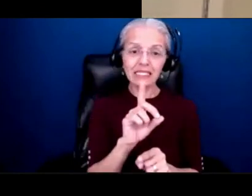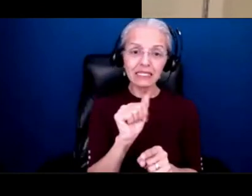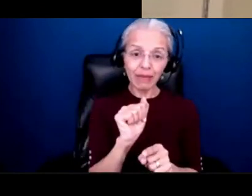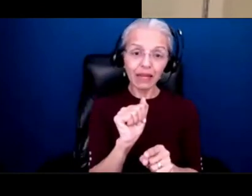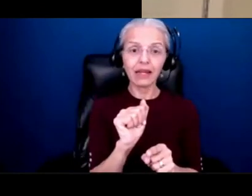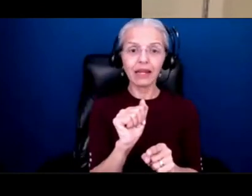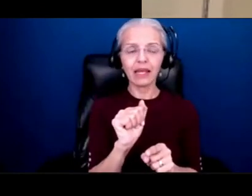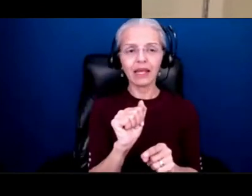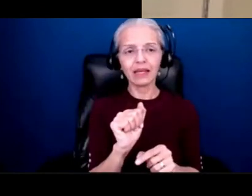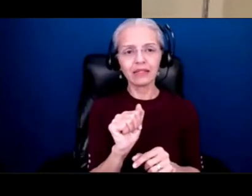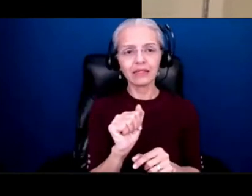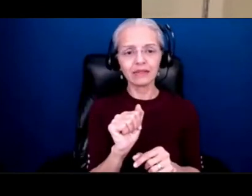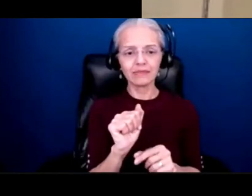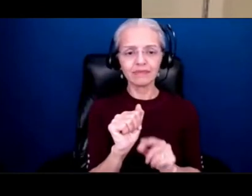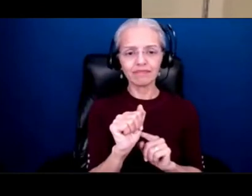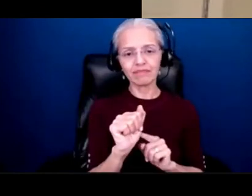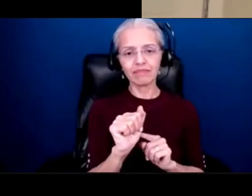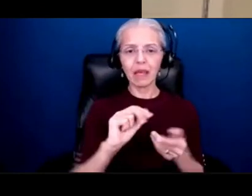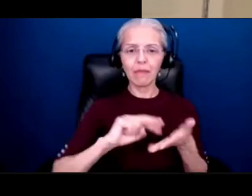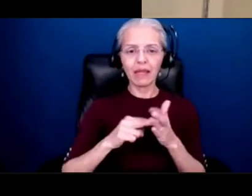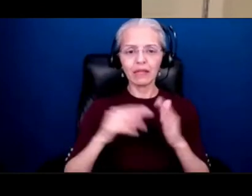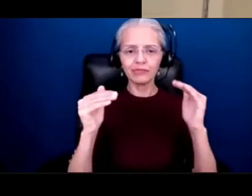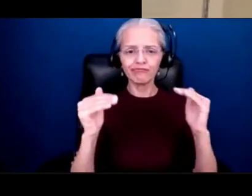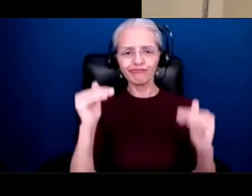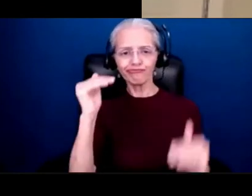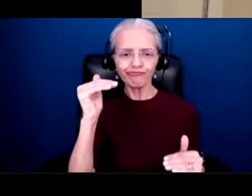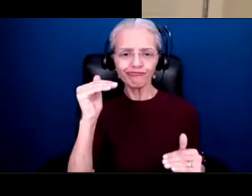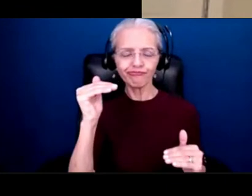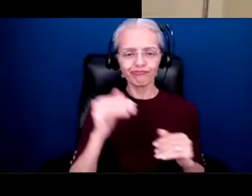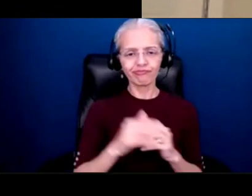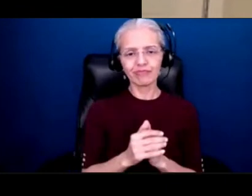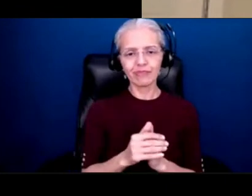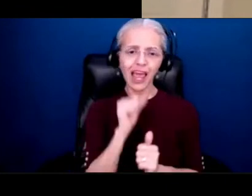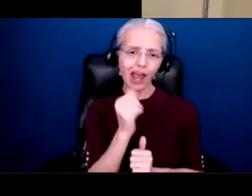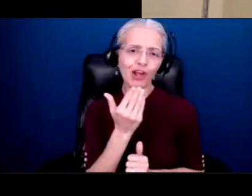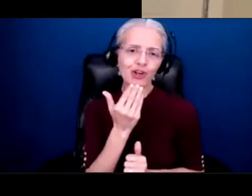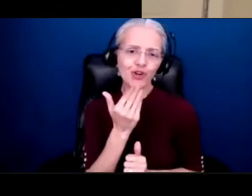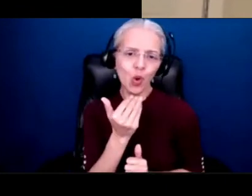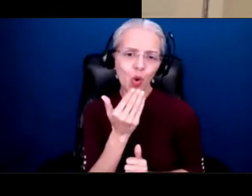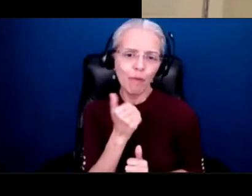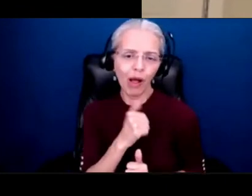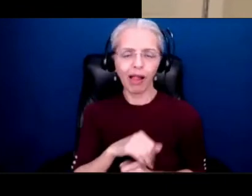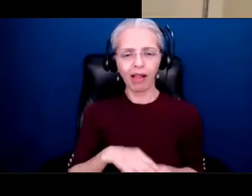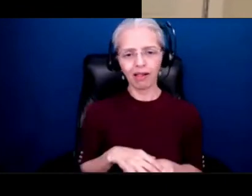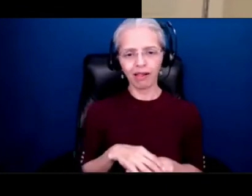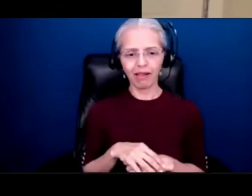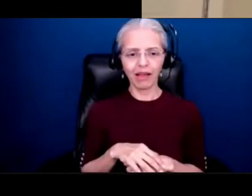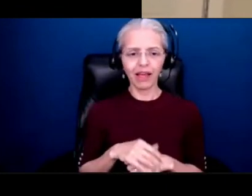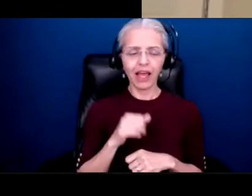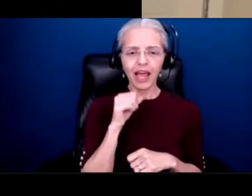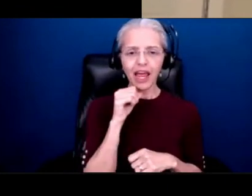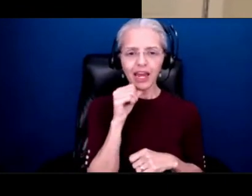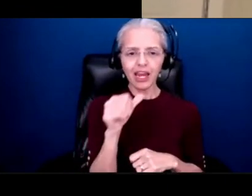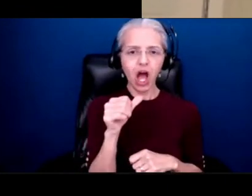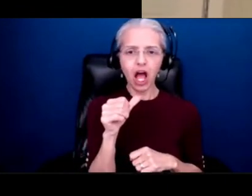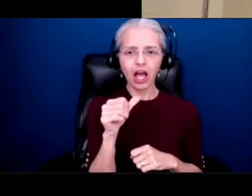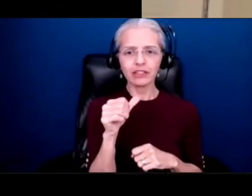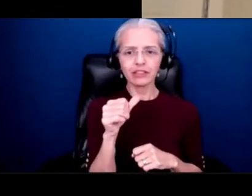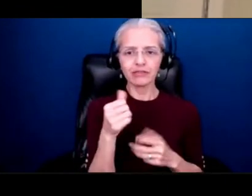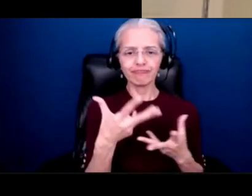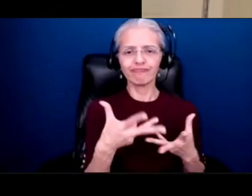is somewhat less adorable, that's not something that is ever